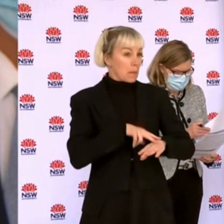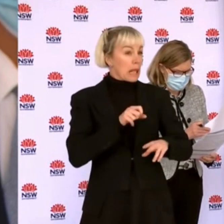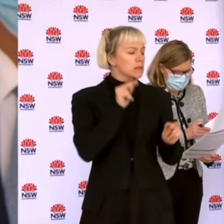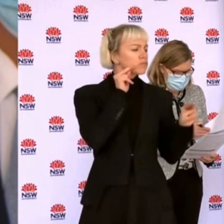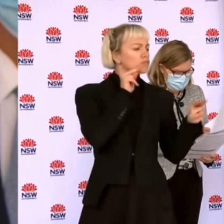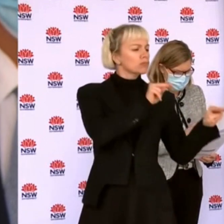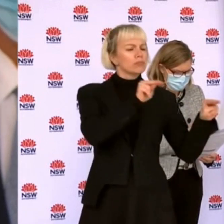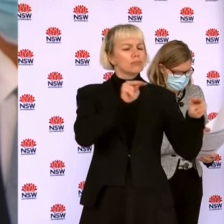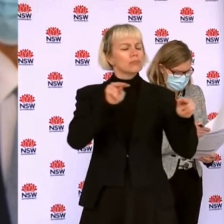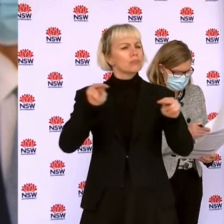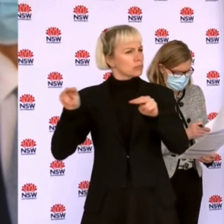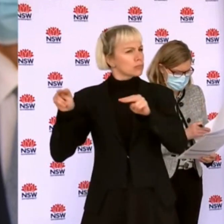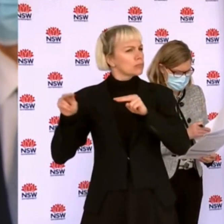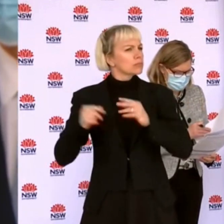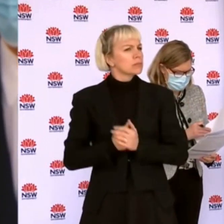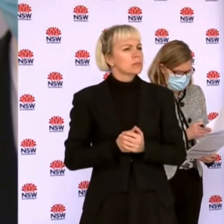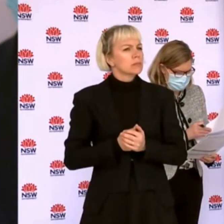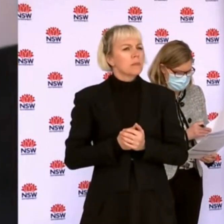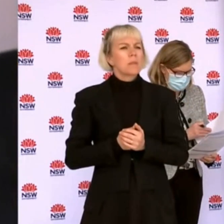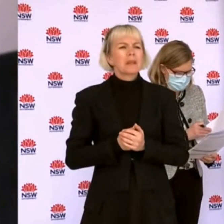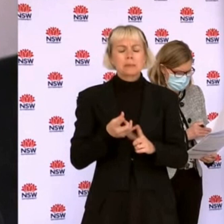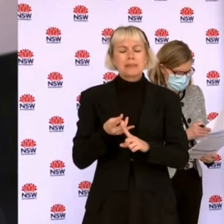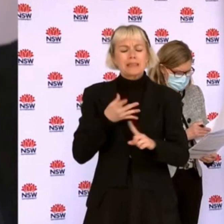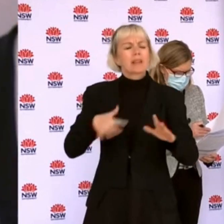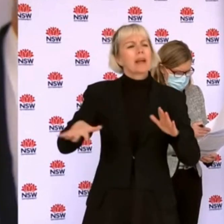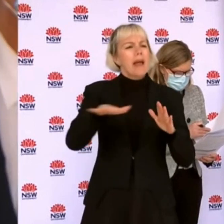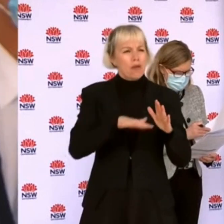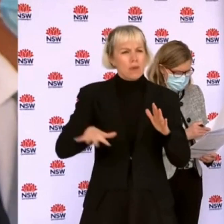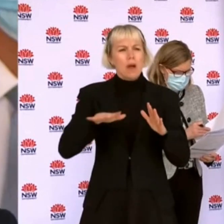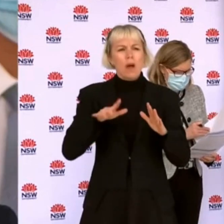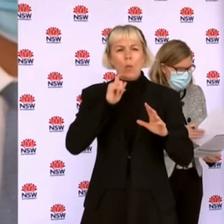in particular we'll be focusing on those areas which we've identified.